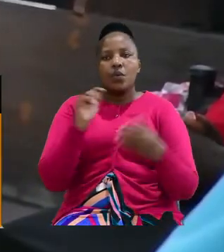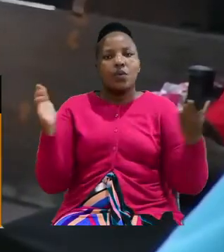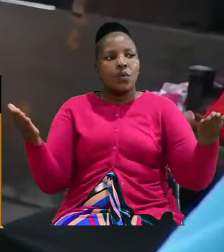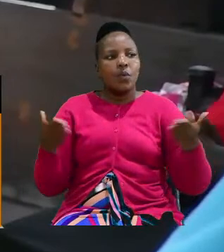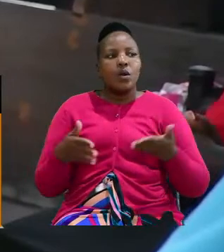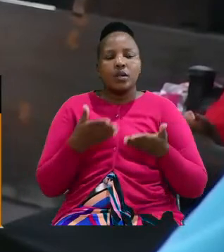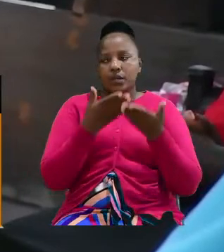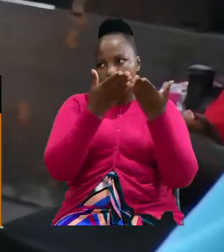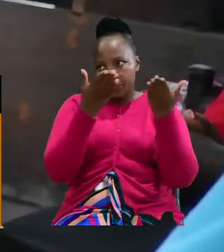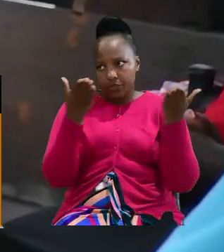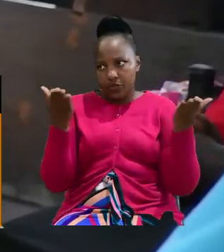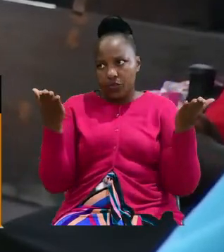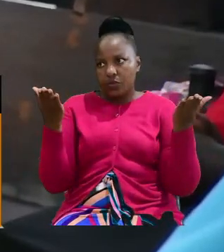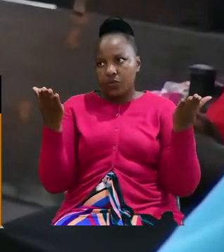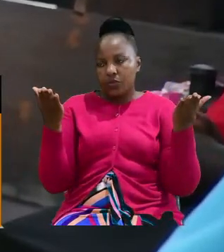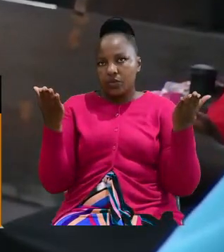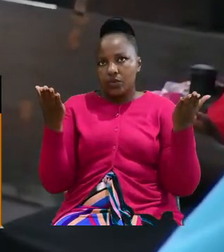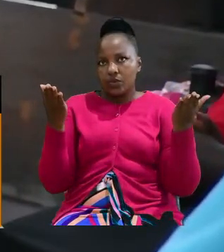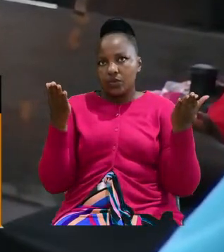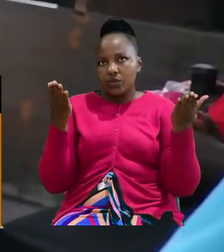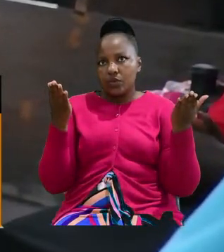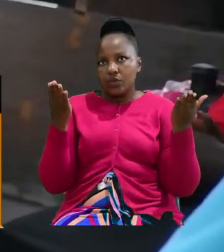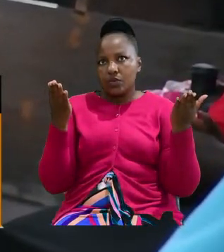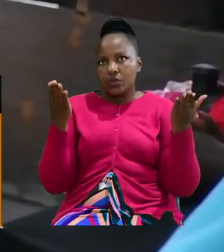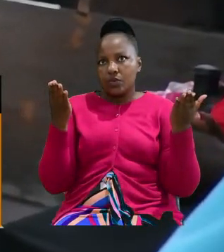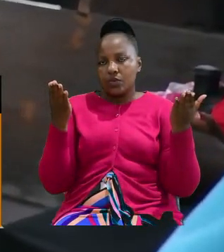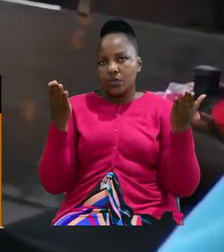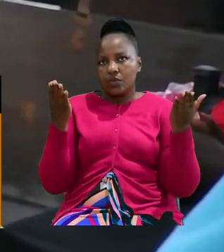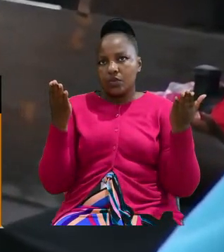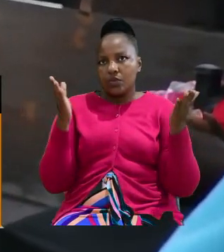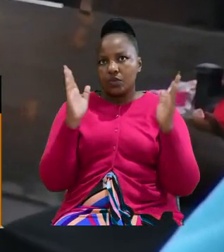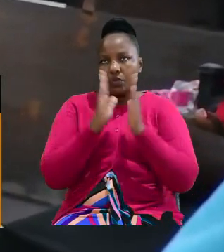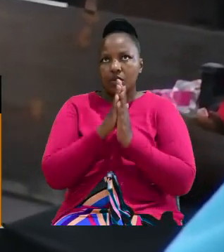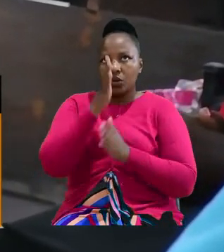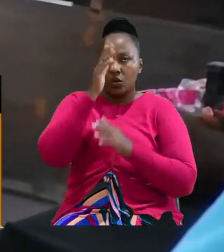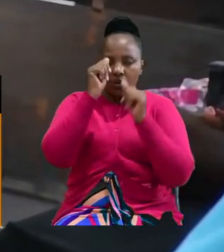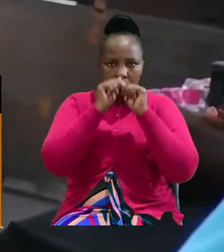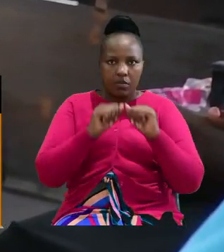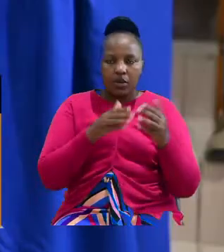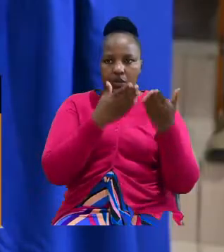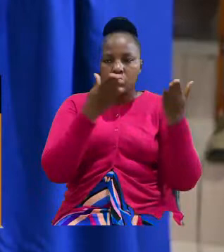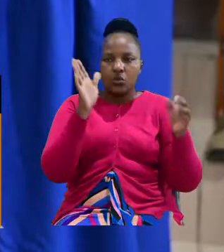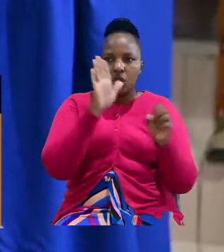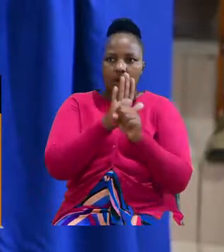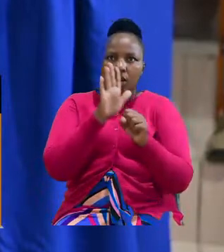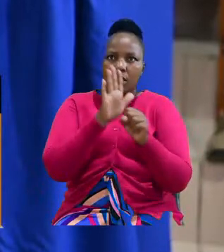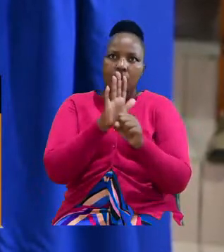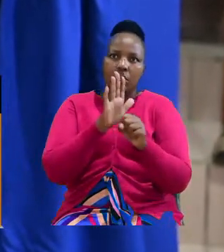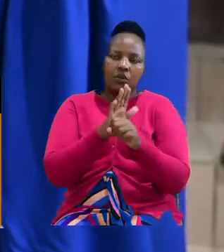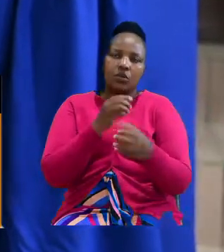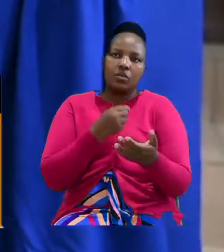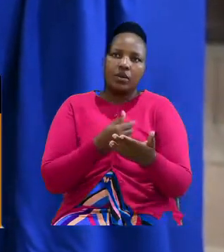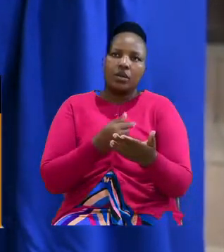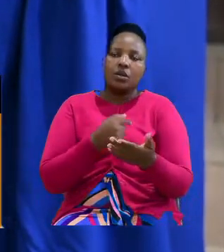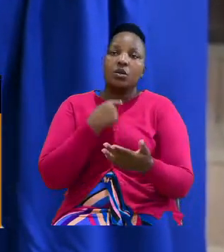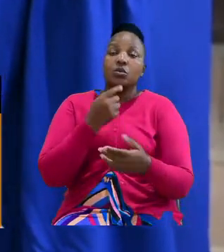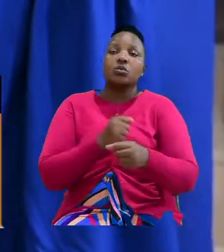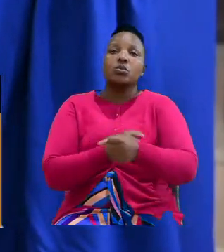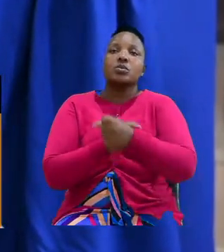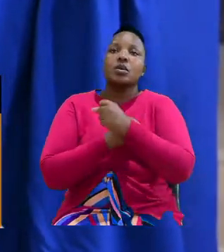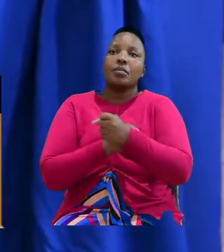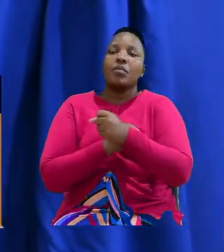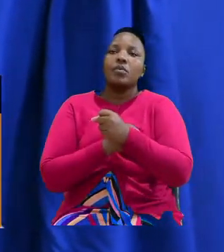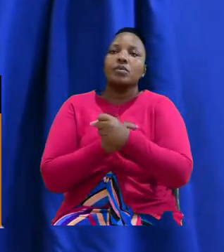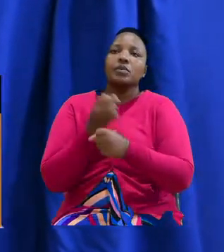you and we would like to ask you, God, to bless you with a lot of money so that we may be able to